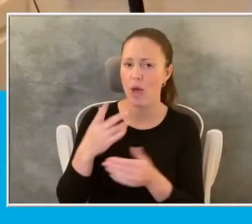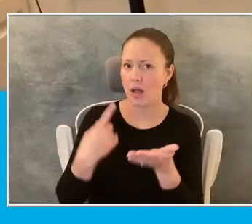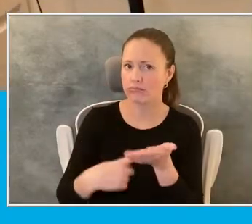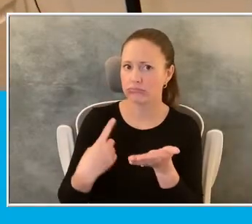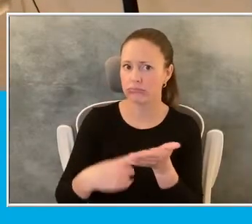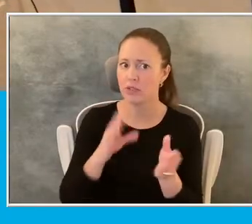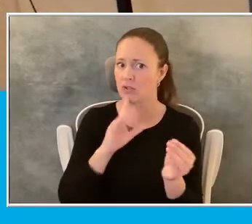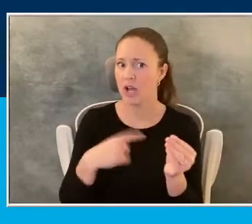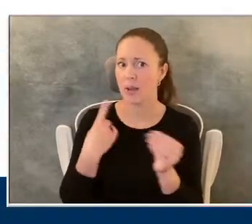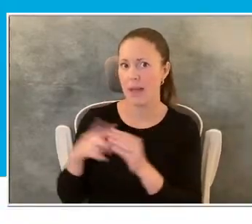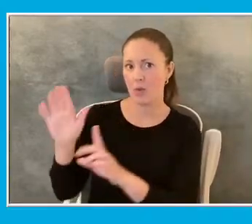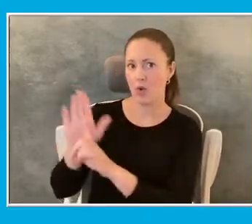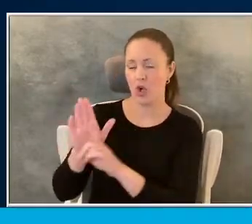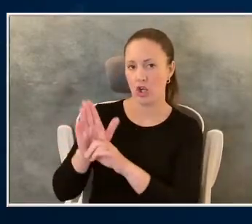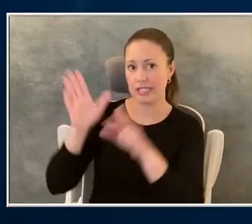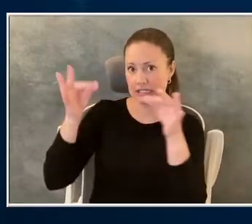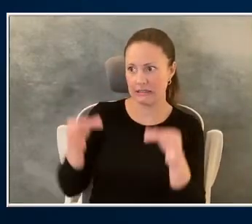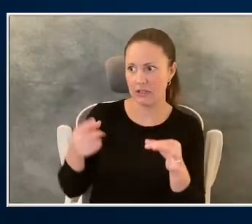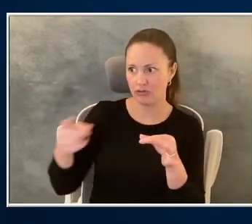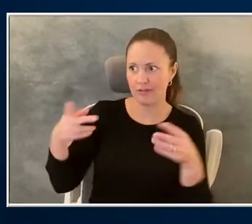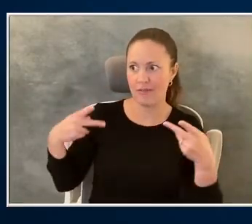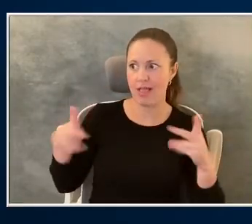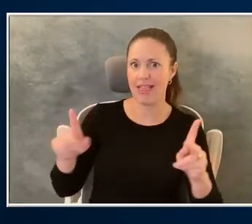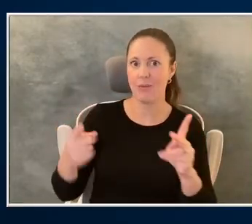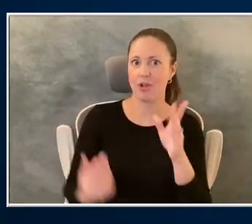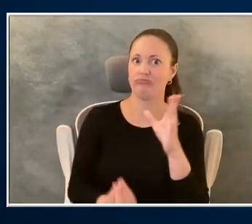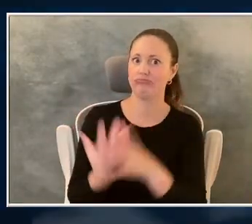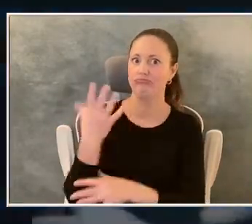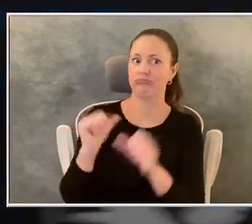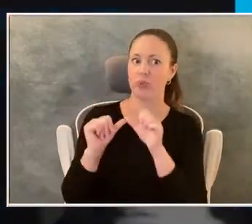that's allowing her to thrive. Monday at 8.